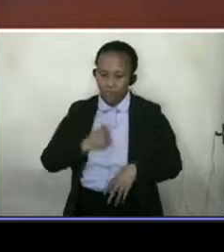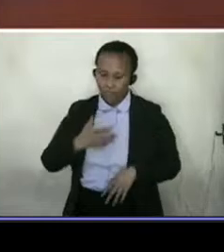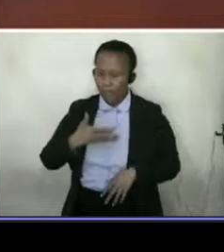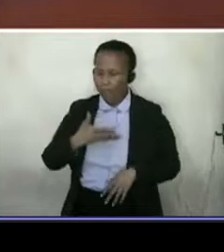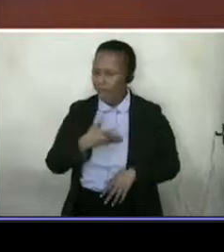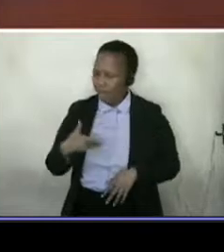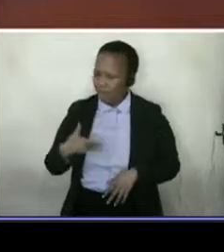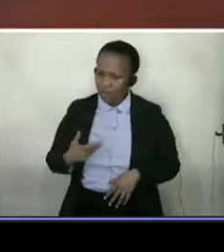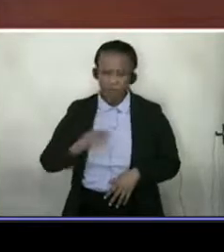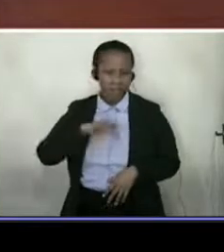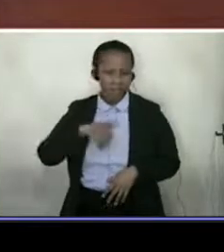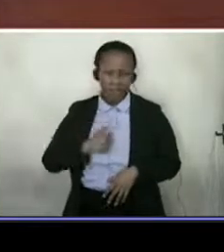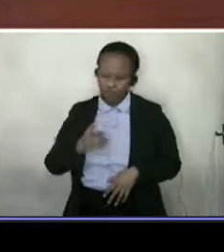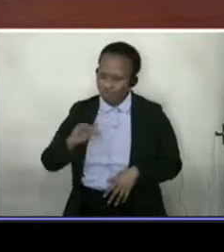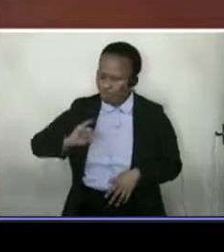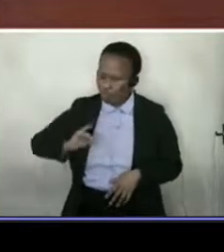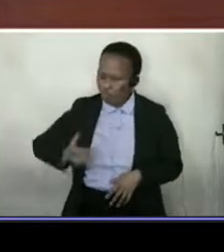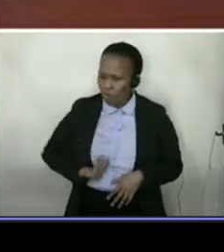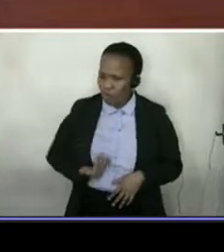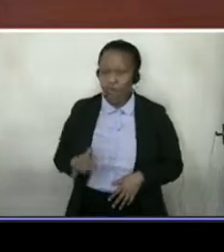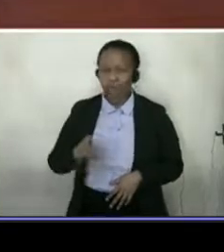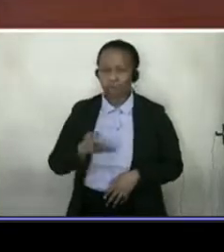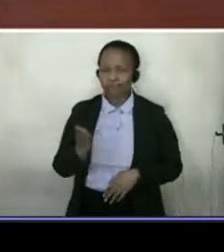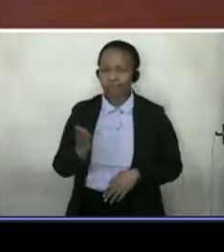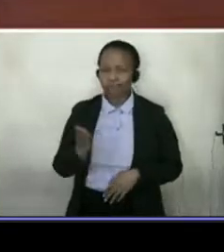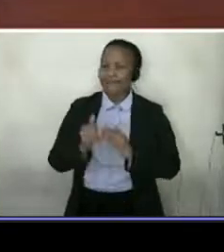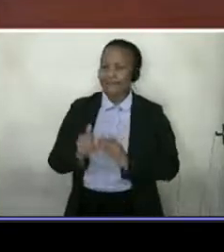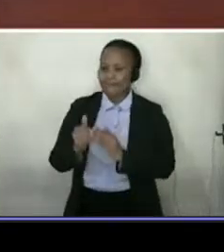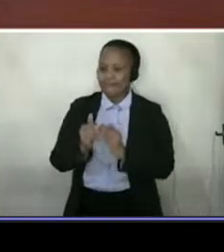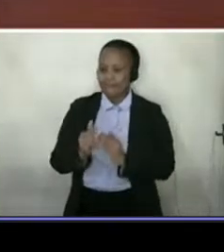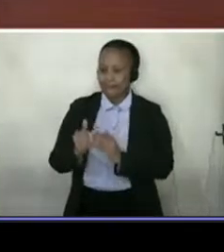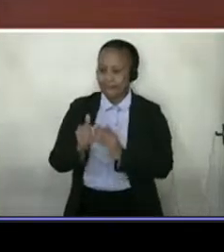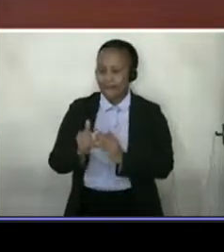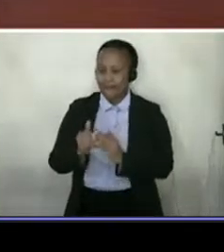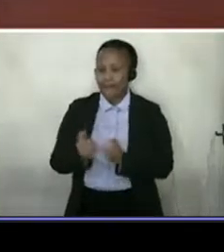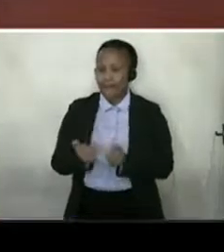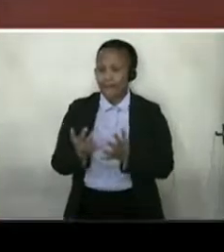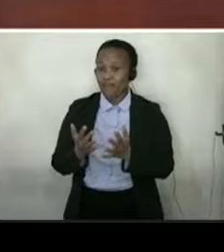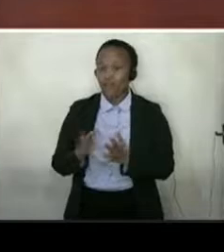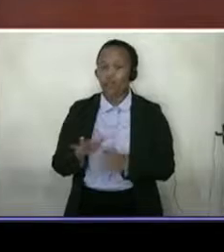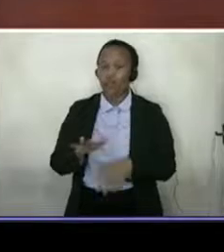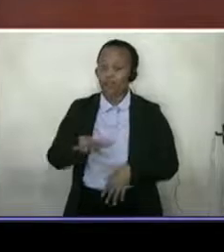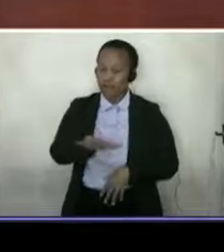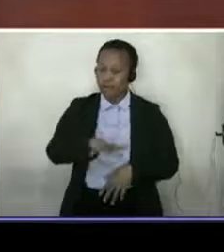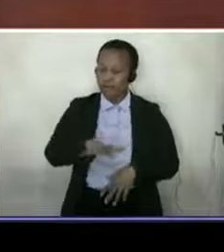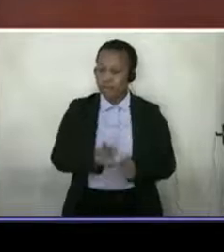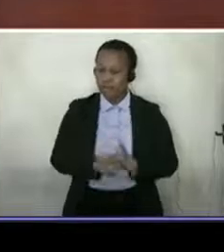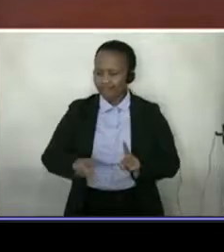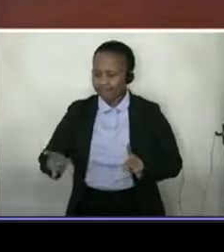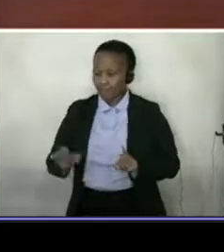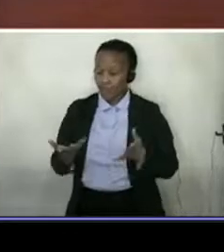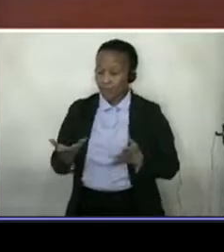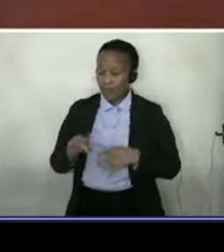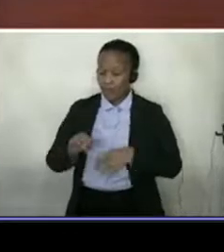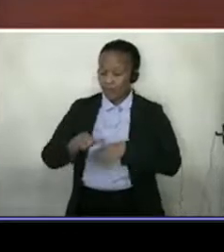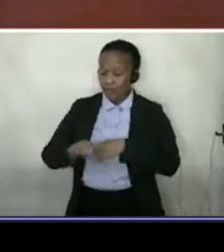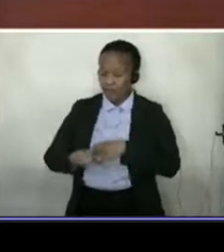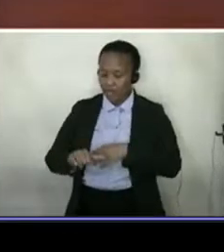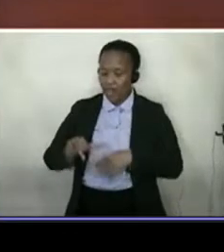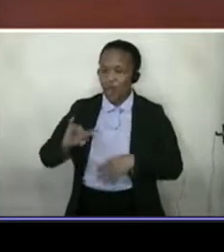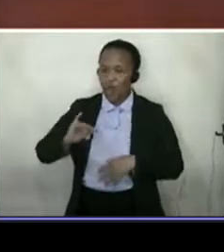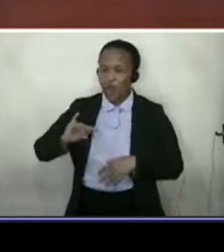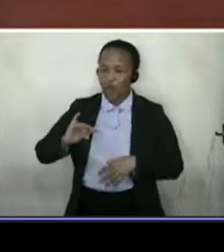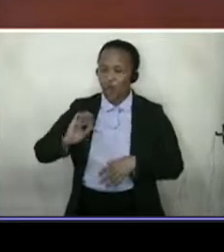the workplace, women who are caregivers in different fields, in this Women's Month. Ngikhuluma